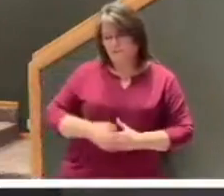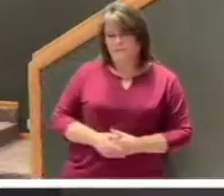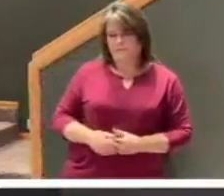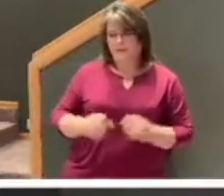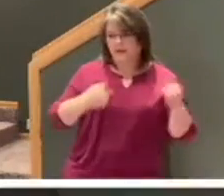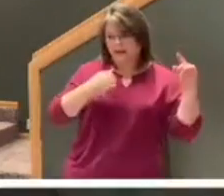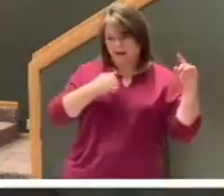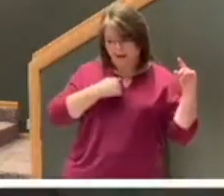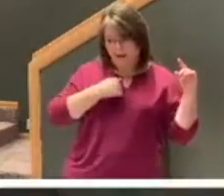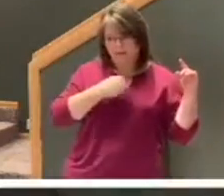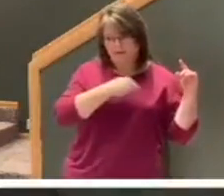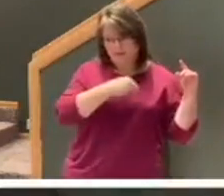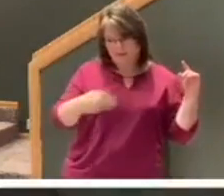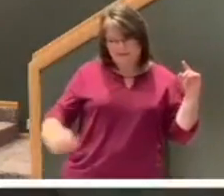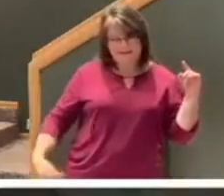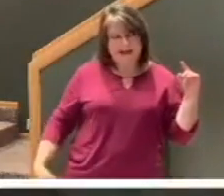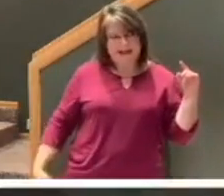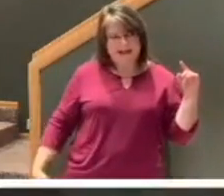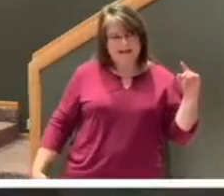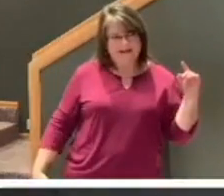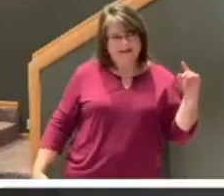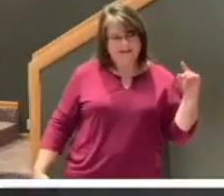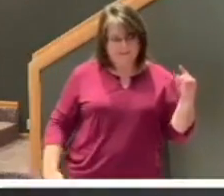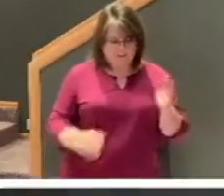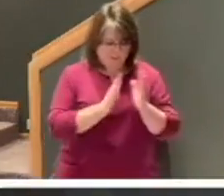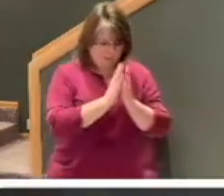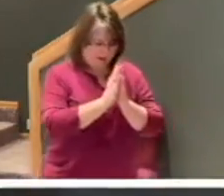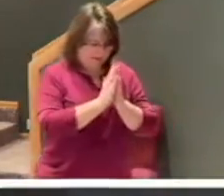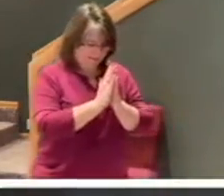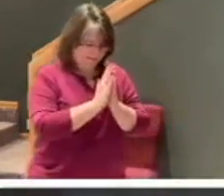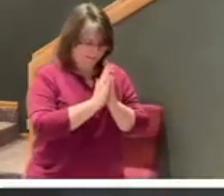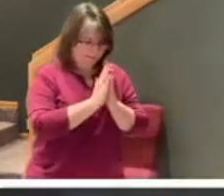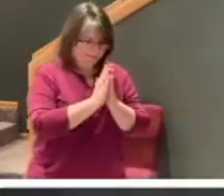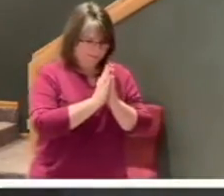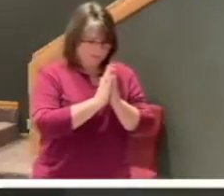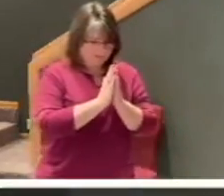I am the Messiah. Let's pray.